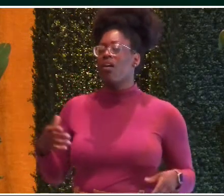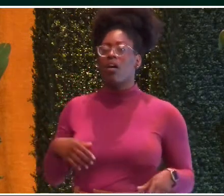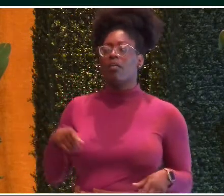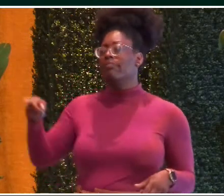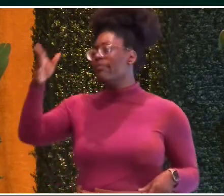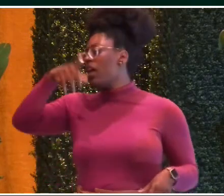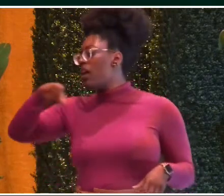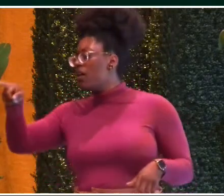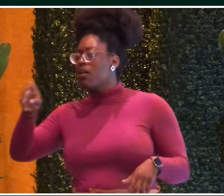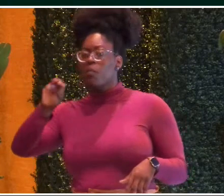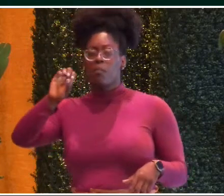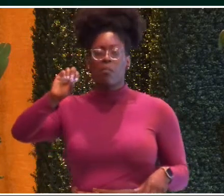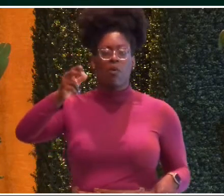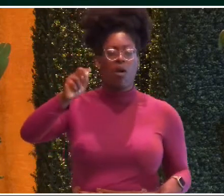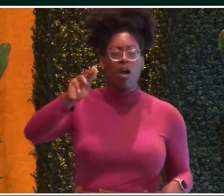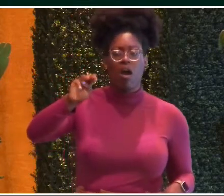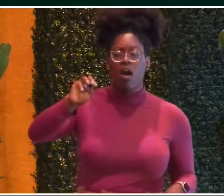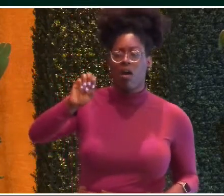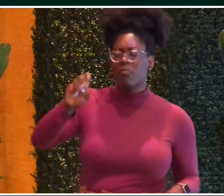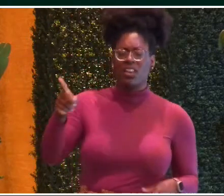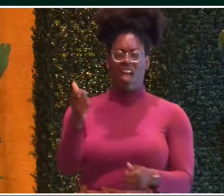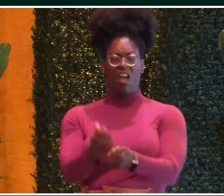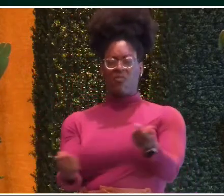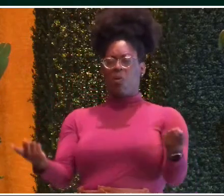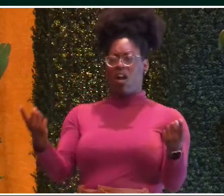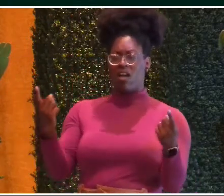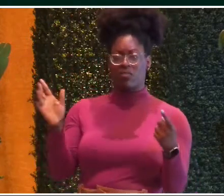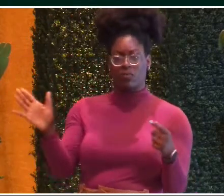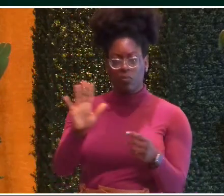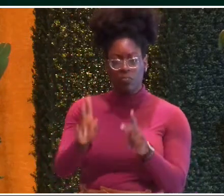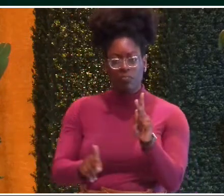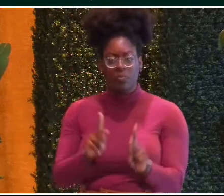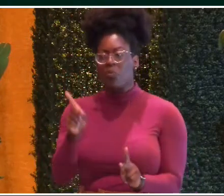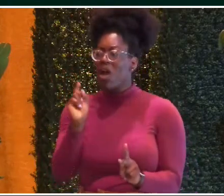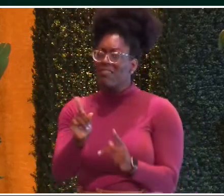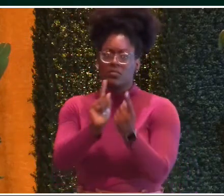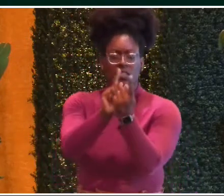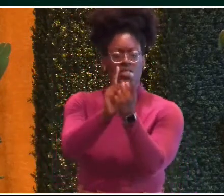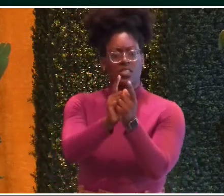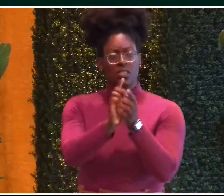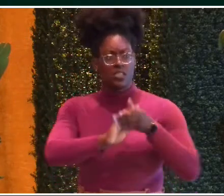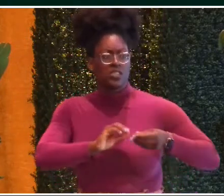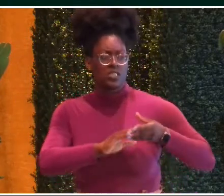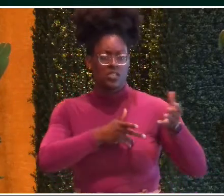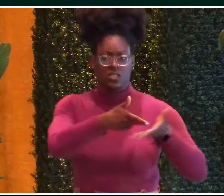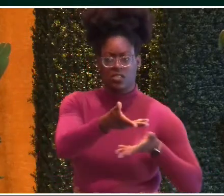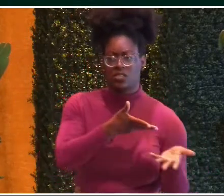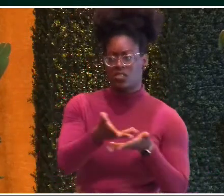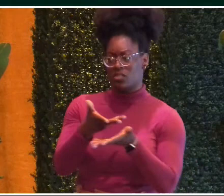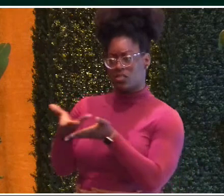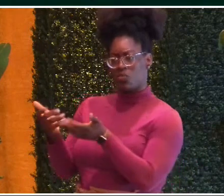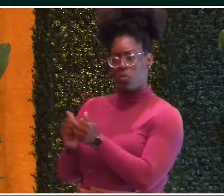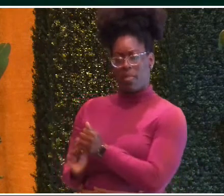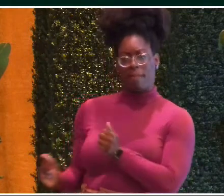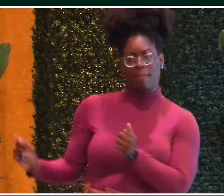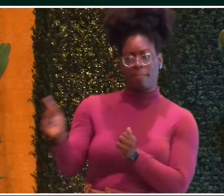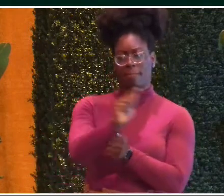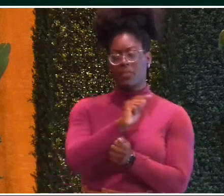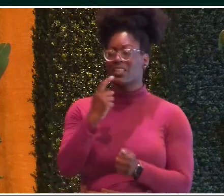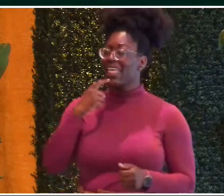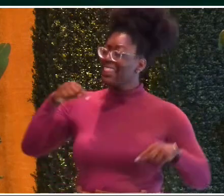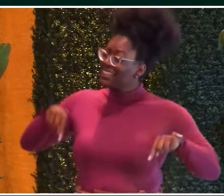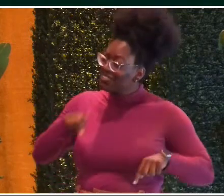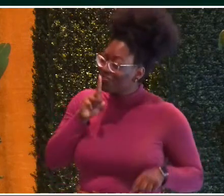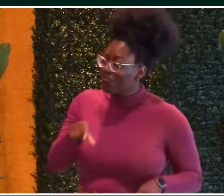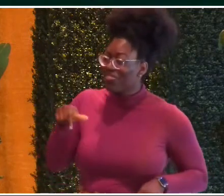Muhammad. We need to be talking with all our folks about the fact that this is real and this is happening and confirm those solidarity networks. To